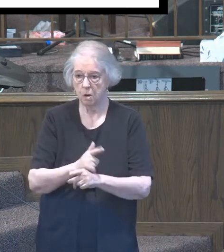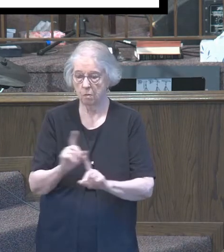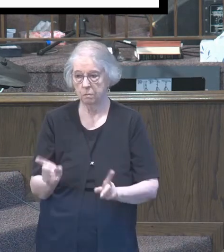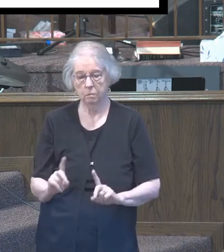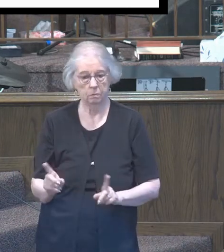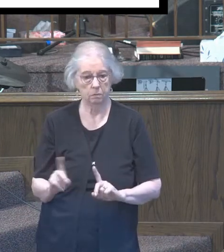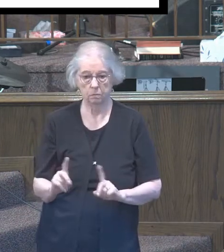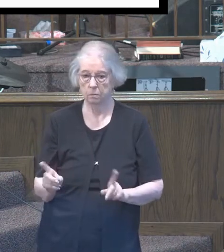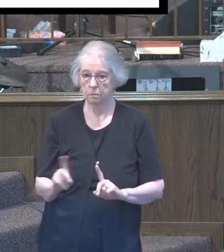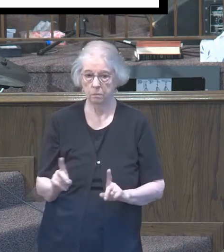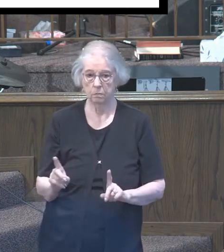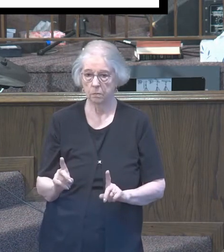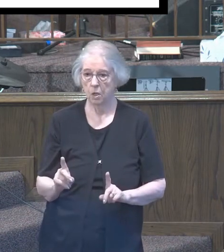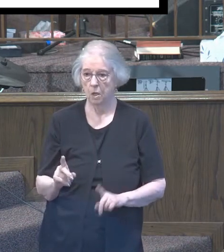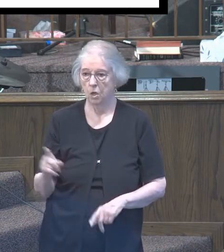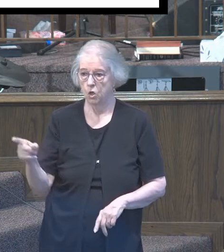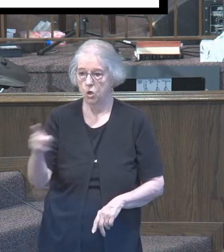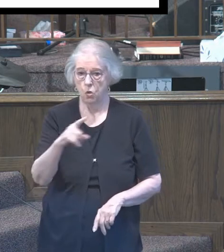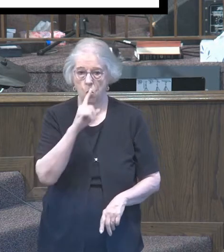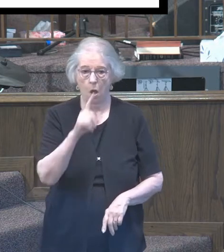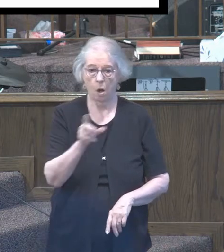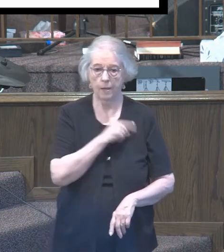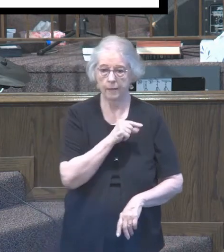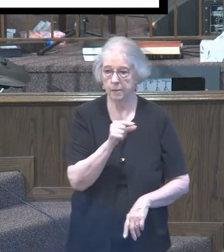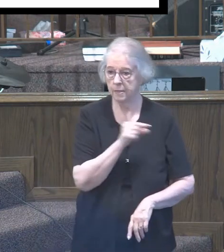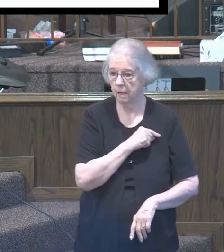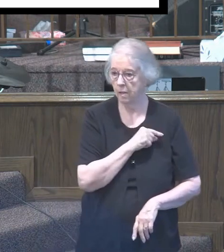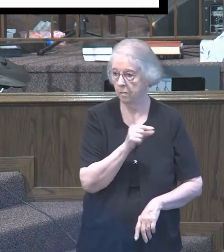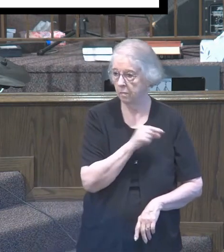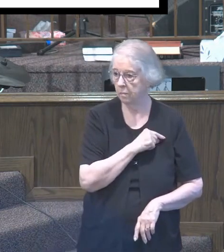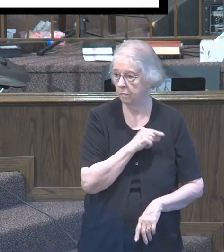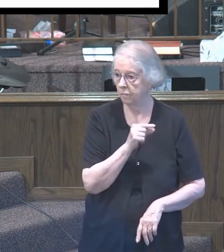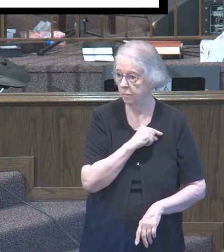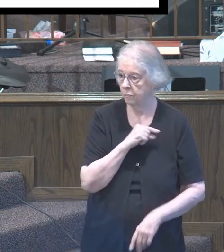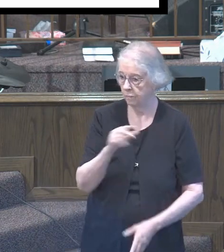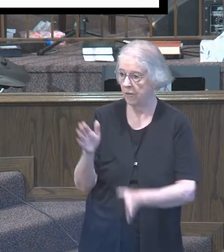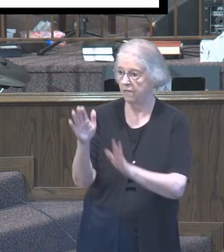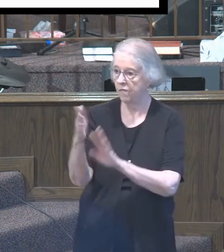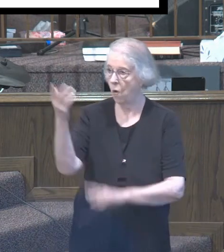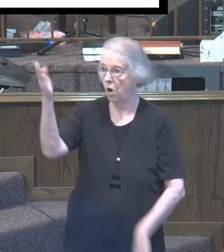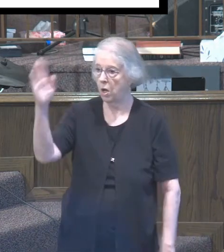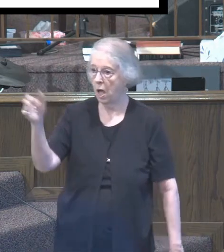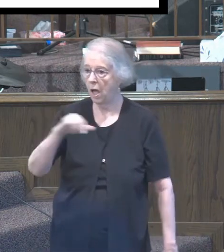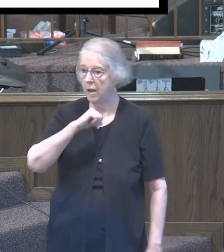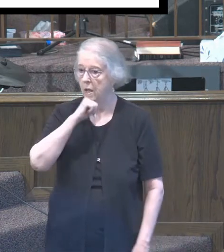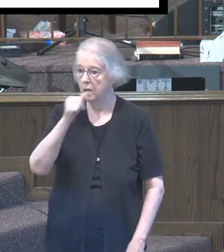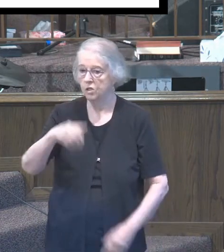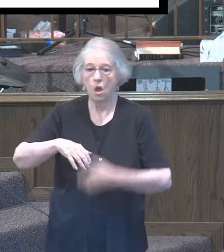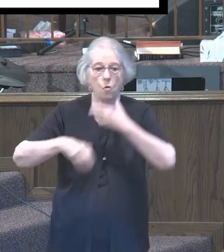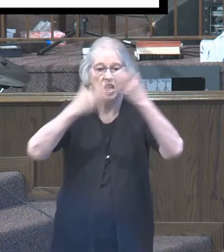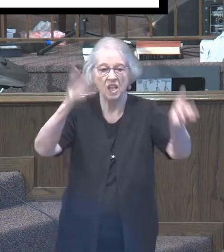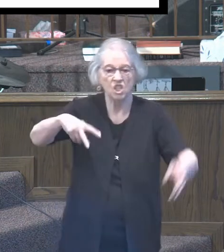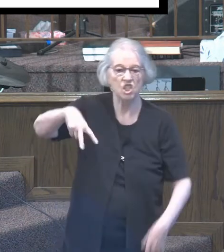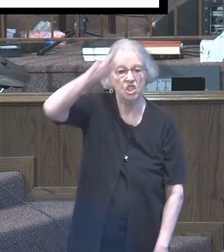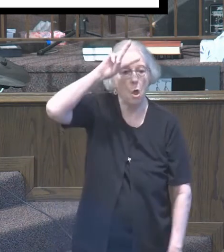you just might find yourself hauled into court. Thoughtlessly yell stupid at a sister, and you are on